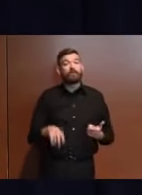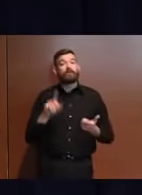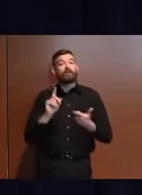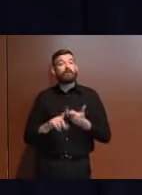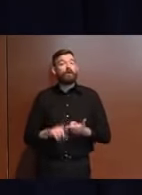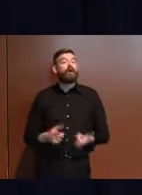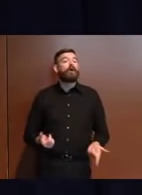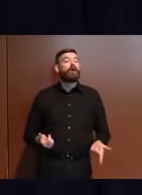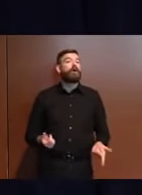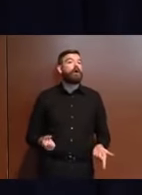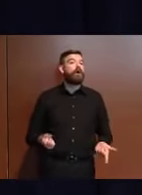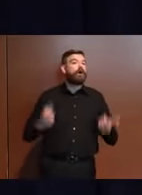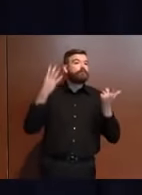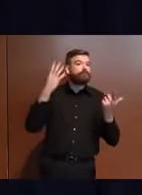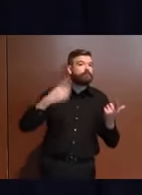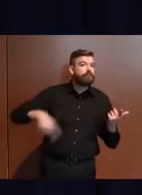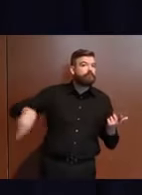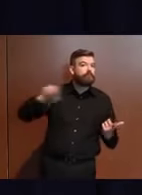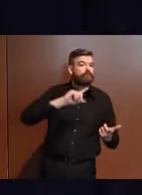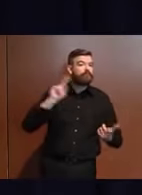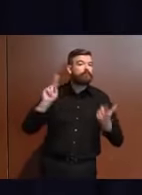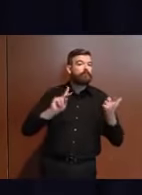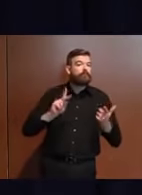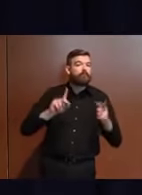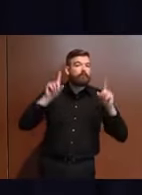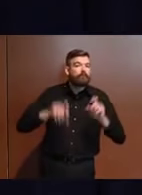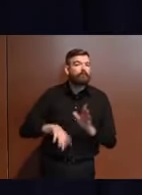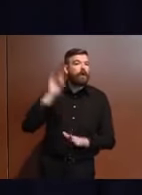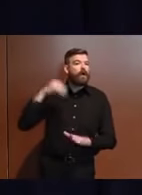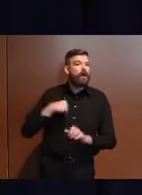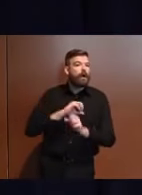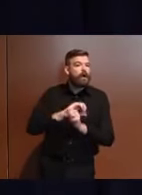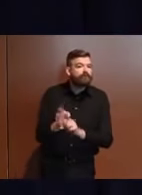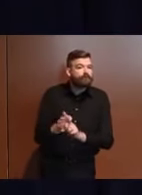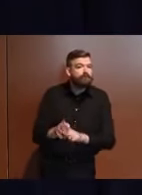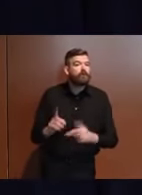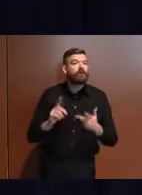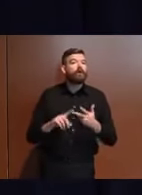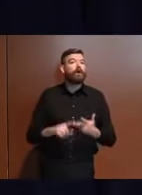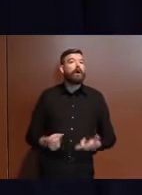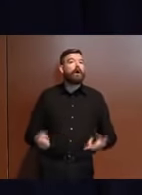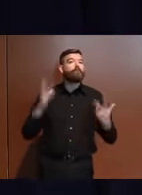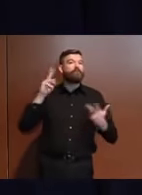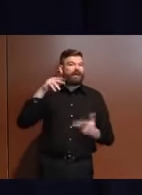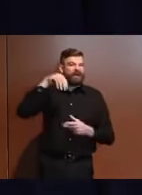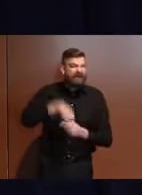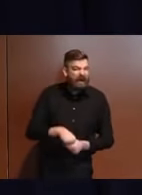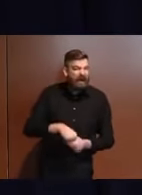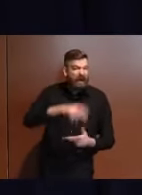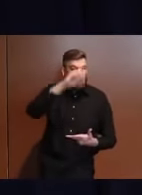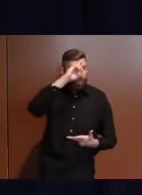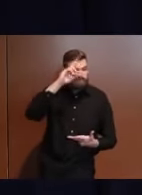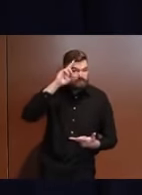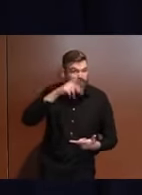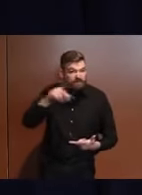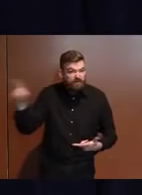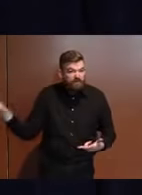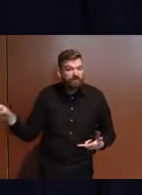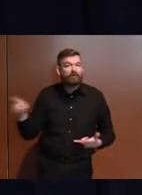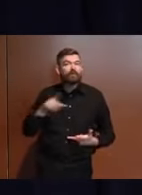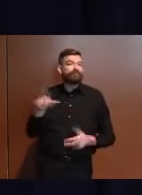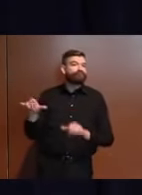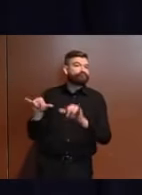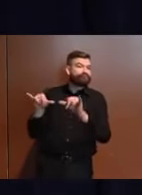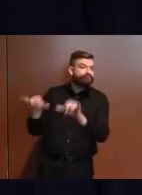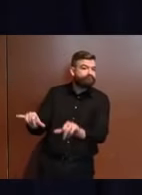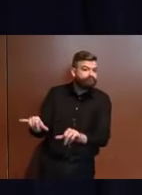cases reported daily, the number of cases in our hospitals and their length of stay by critical care